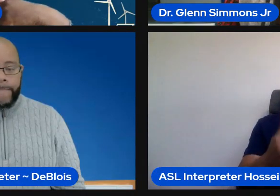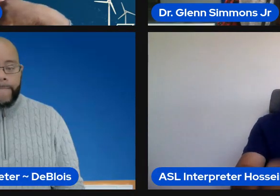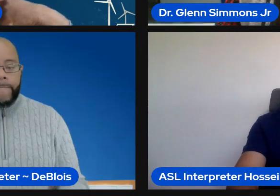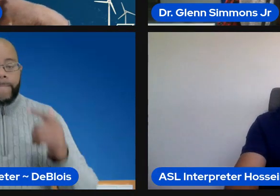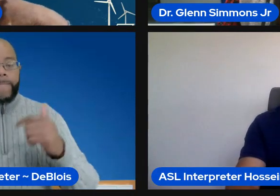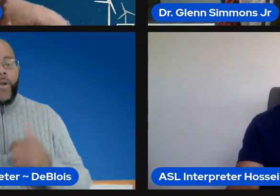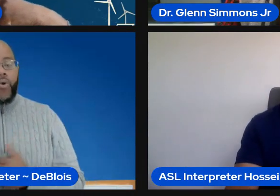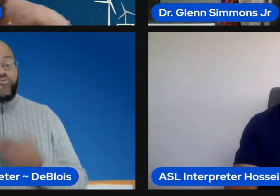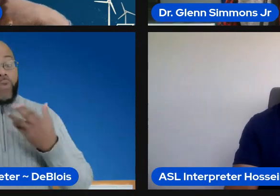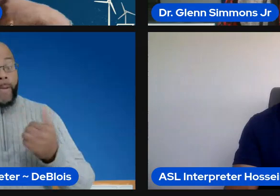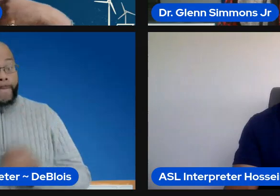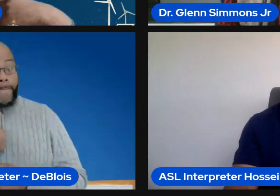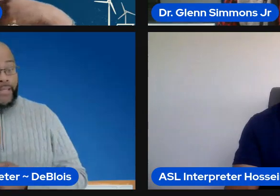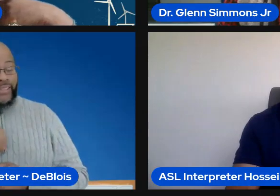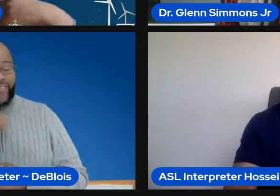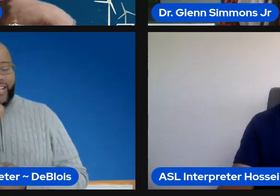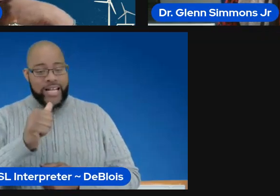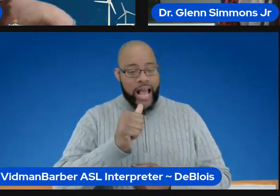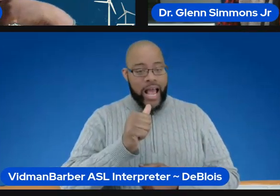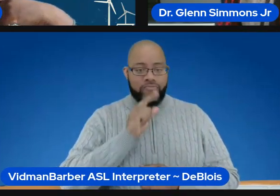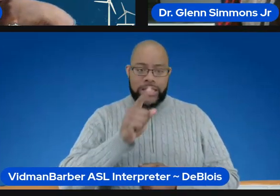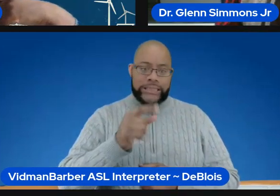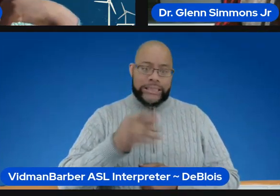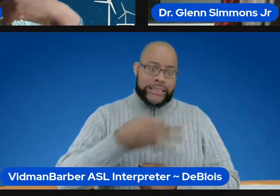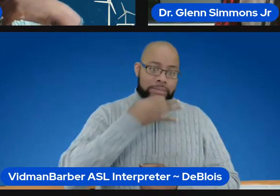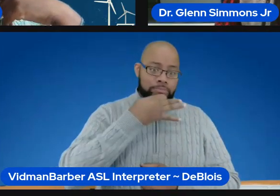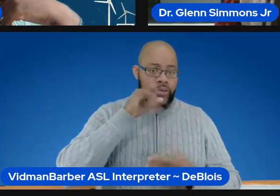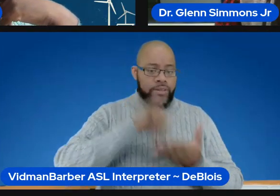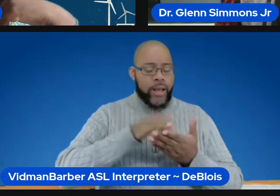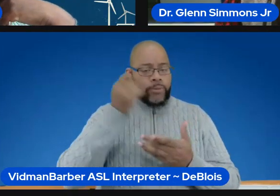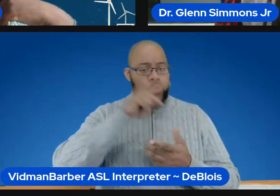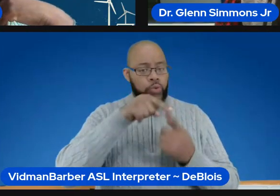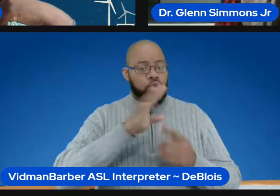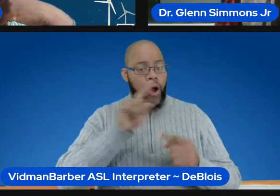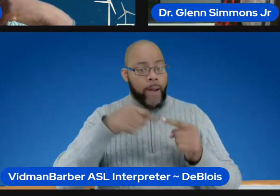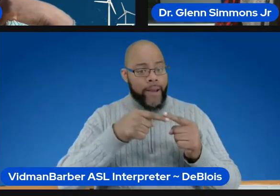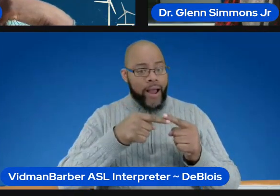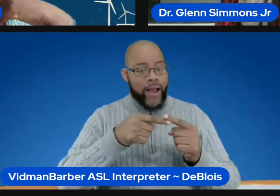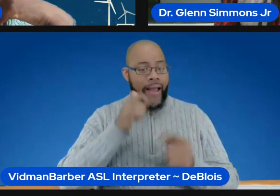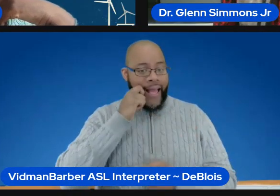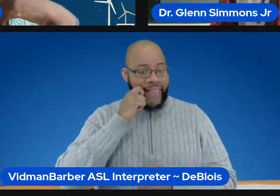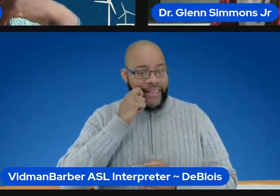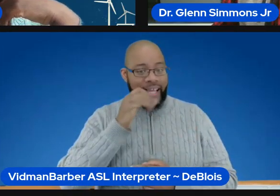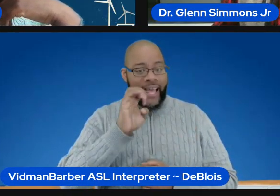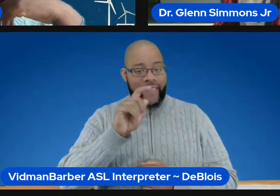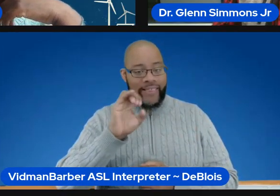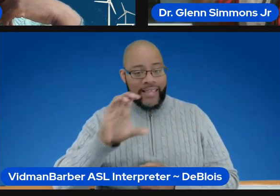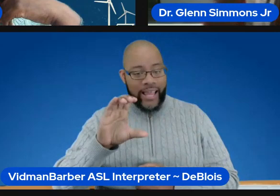for myself, not being a preeminent expert in that, because even when you talk about ethnicity,